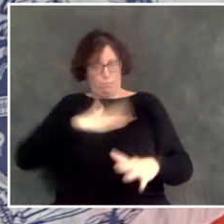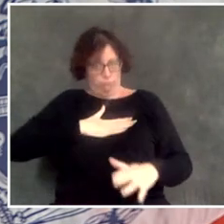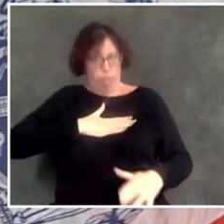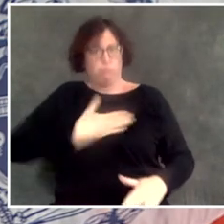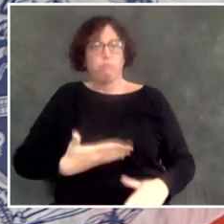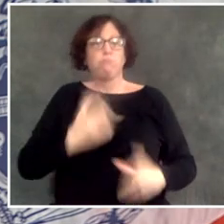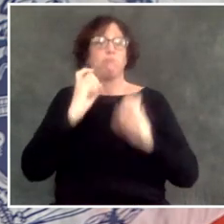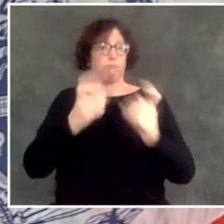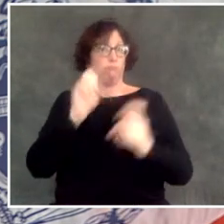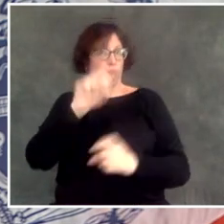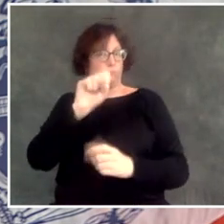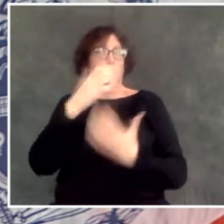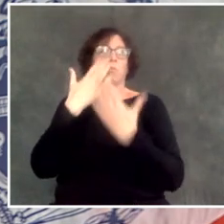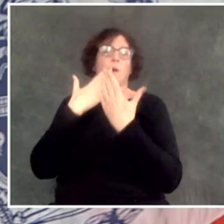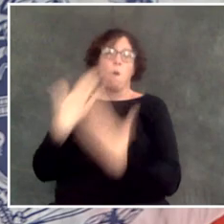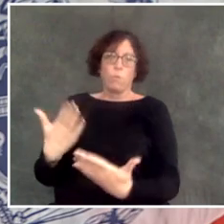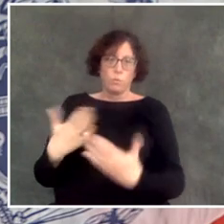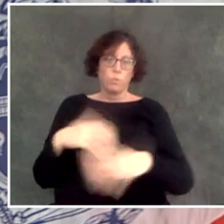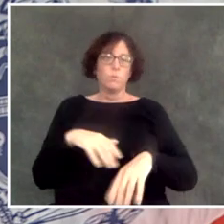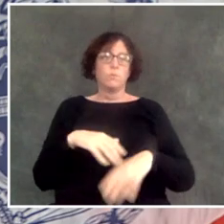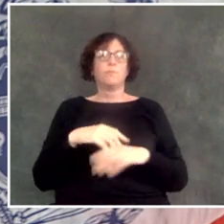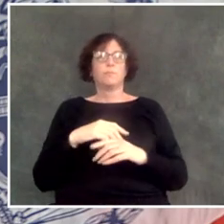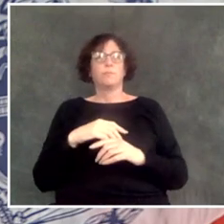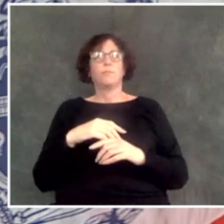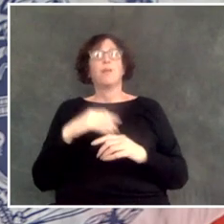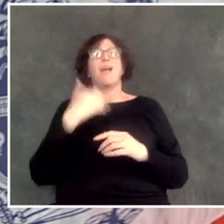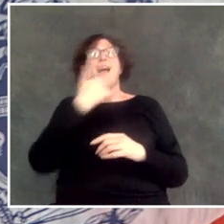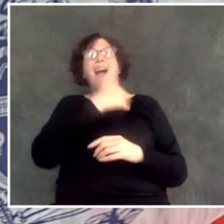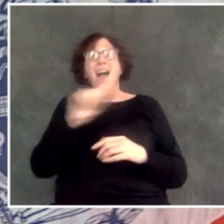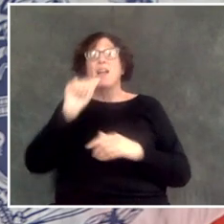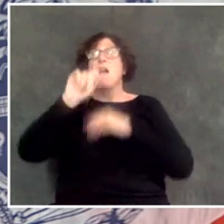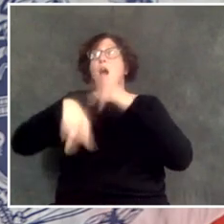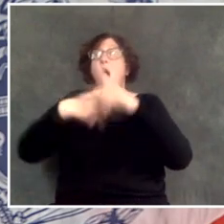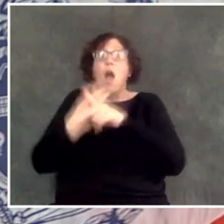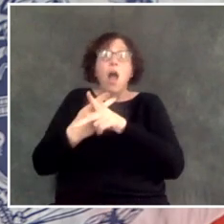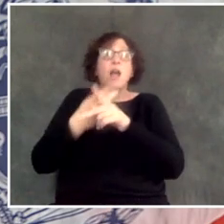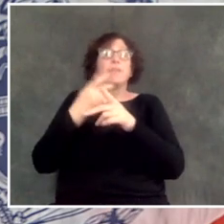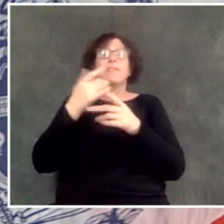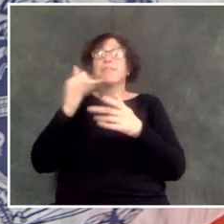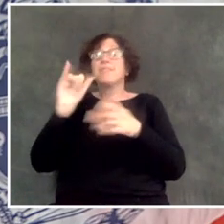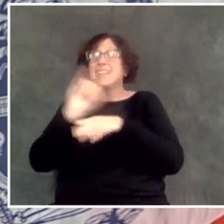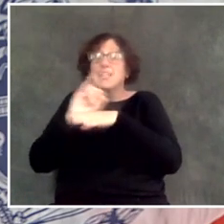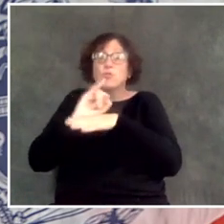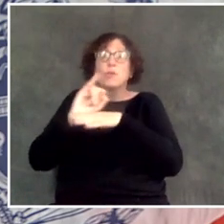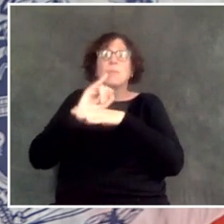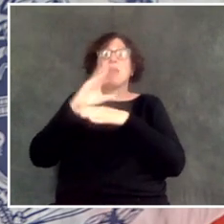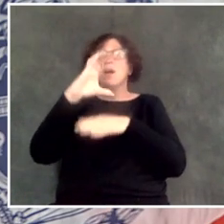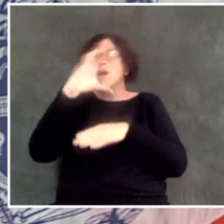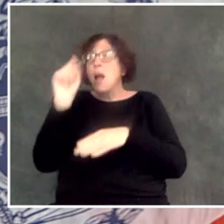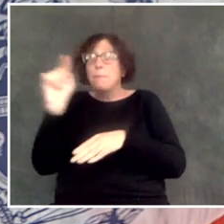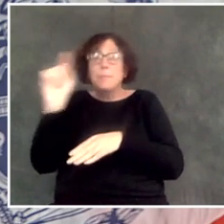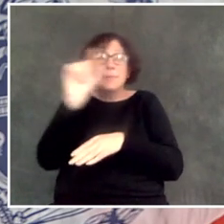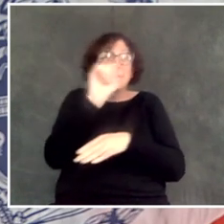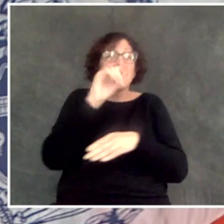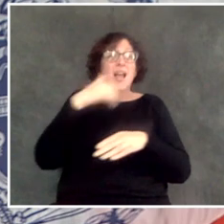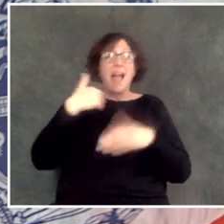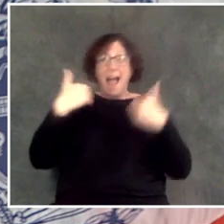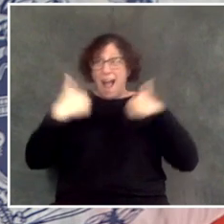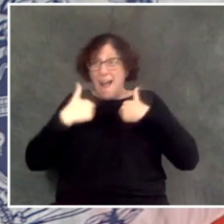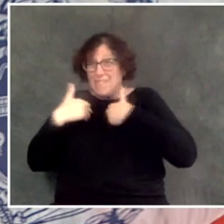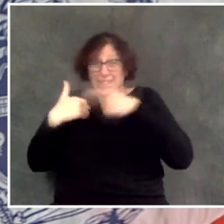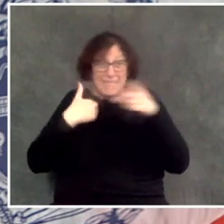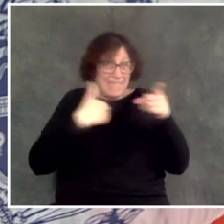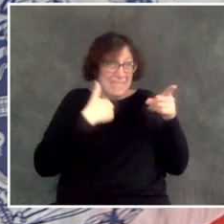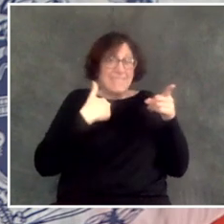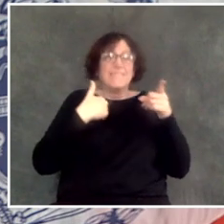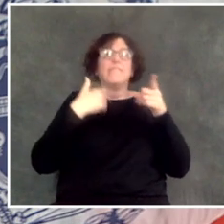has them now. In a wartime mentality, whatever people are doing, they should just give the supplies they have up right now